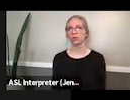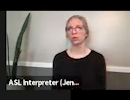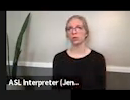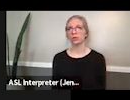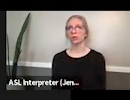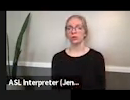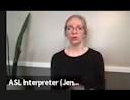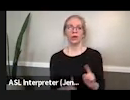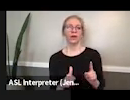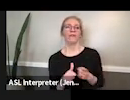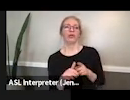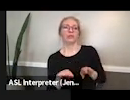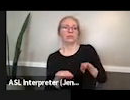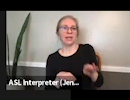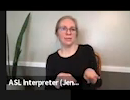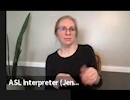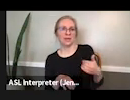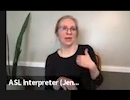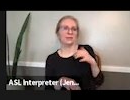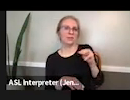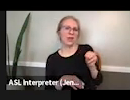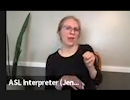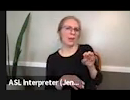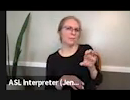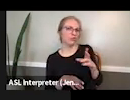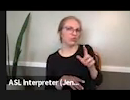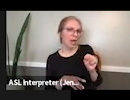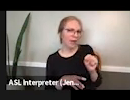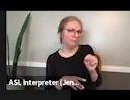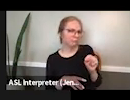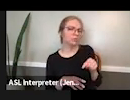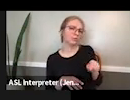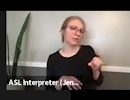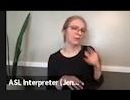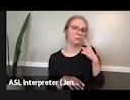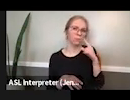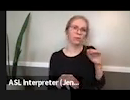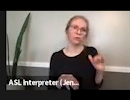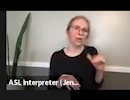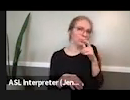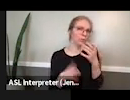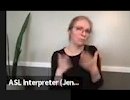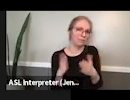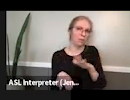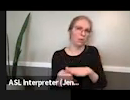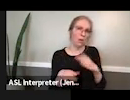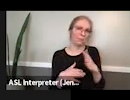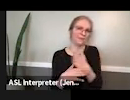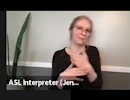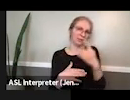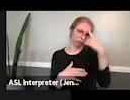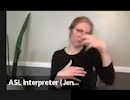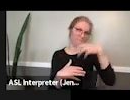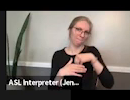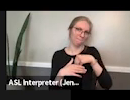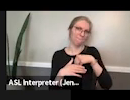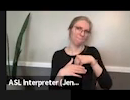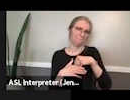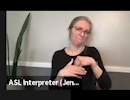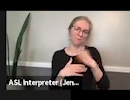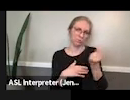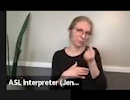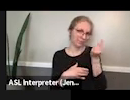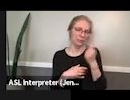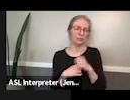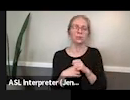First Steps has the MChat, which they do for a child that they think might be on the spectrum with autism or something. And